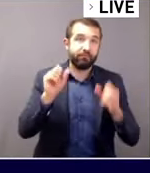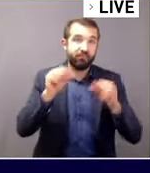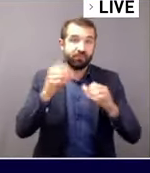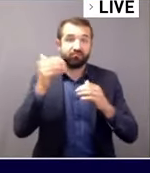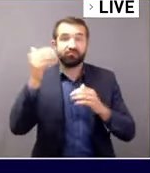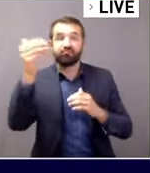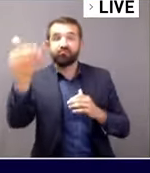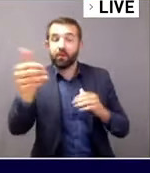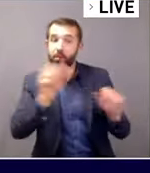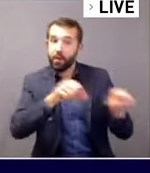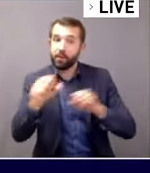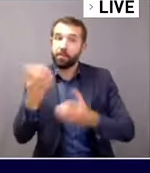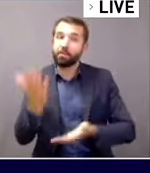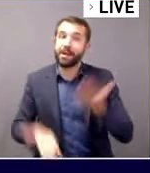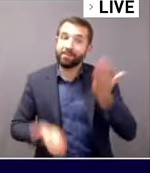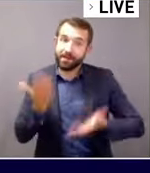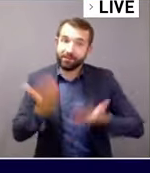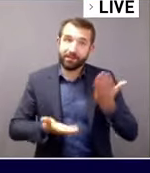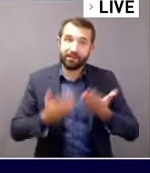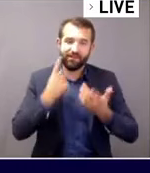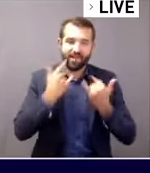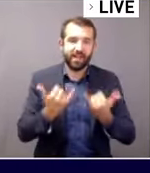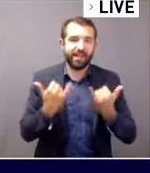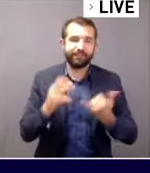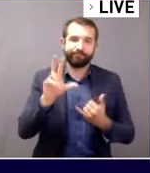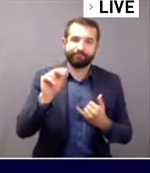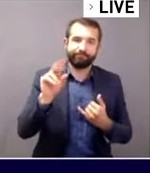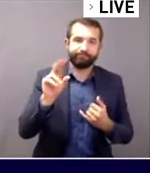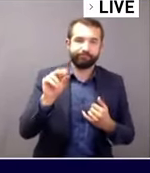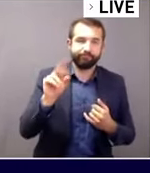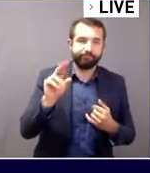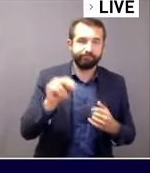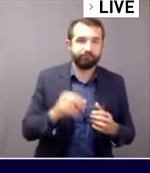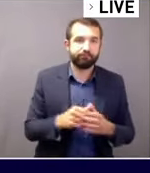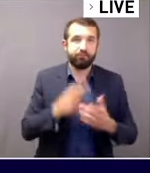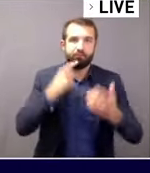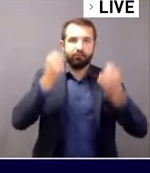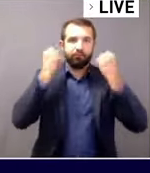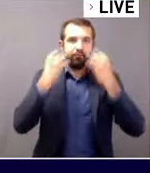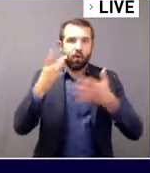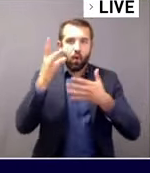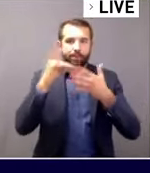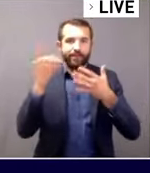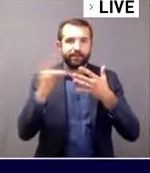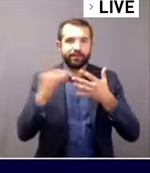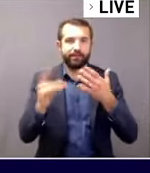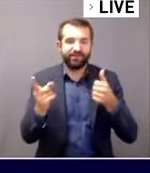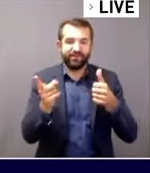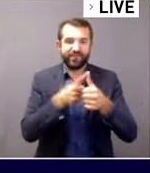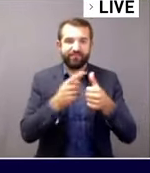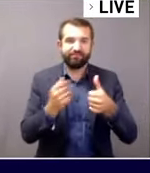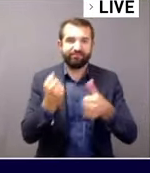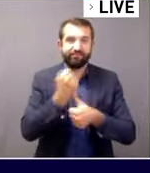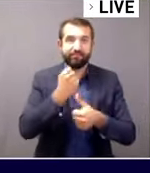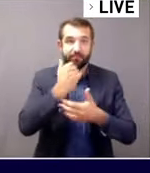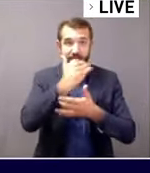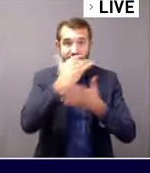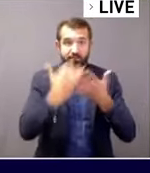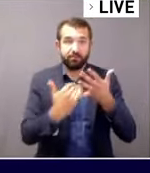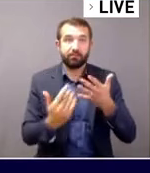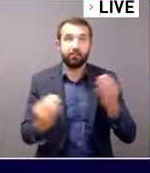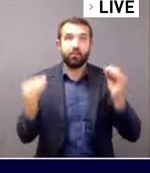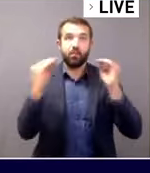potential policy options. But frankly, there are other options that we look to first, like more aggressive contact